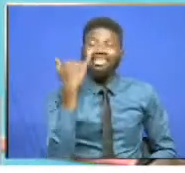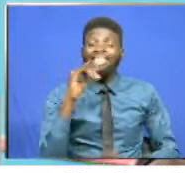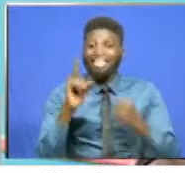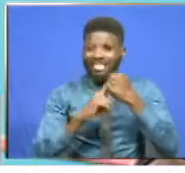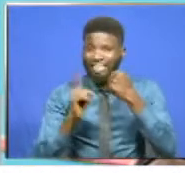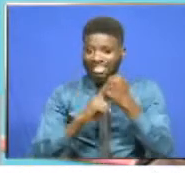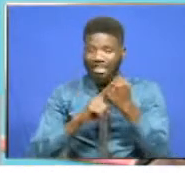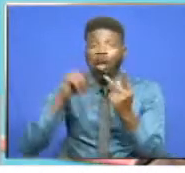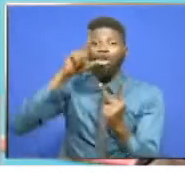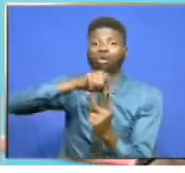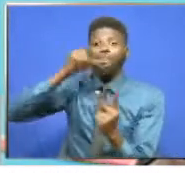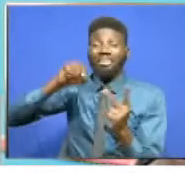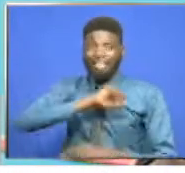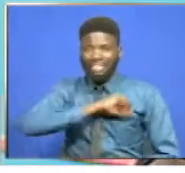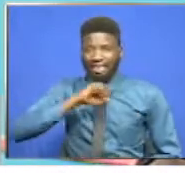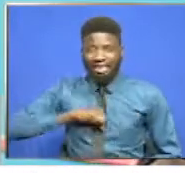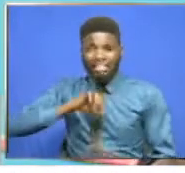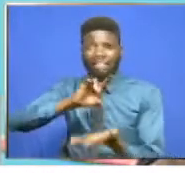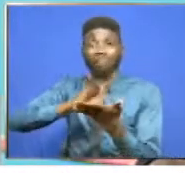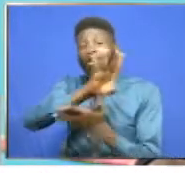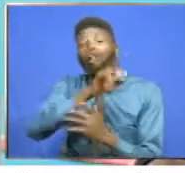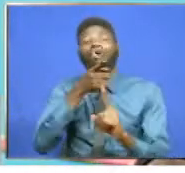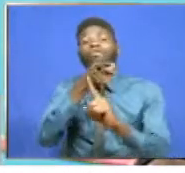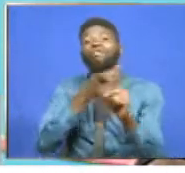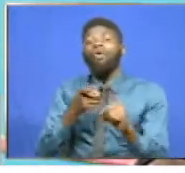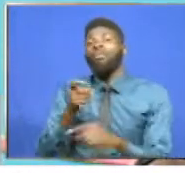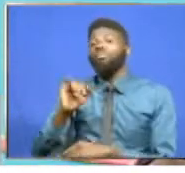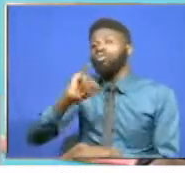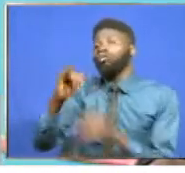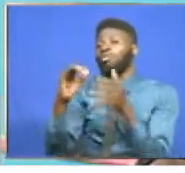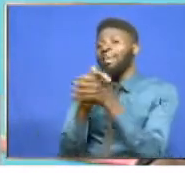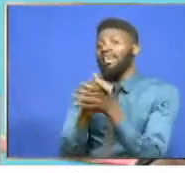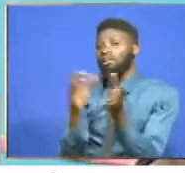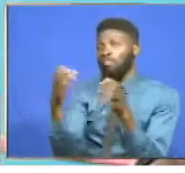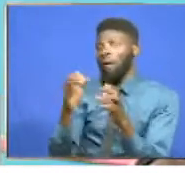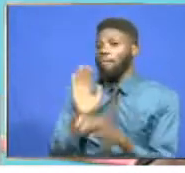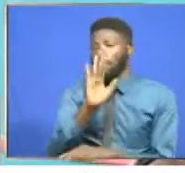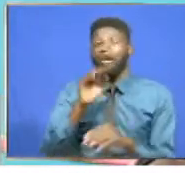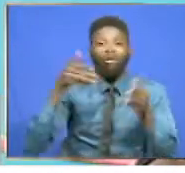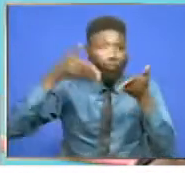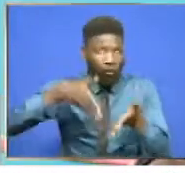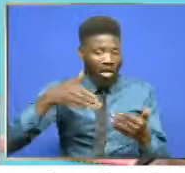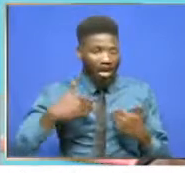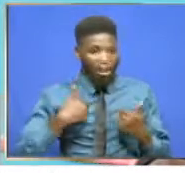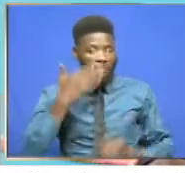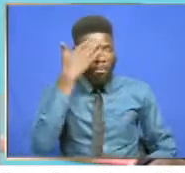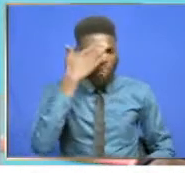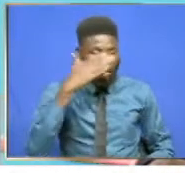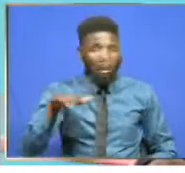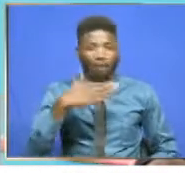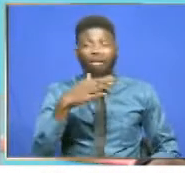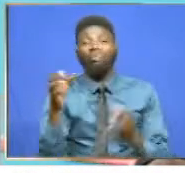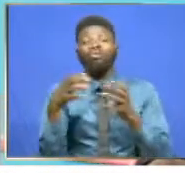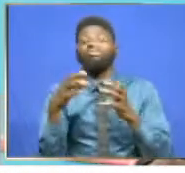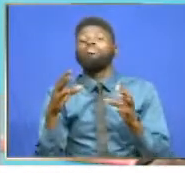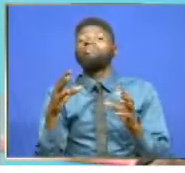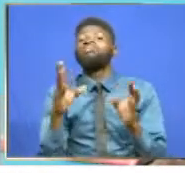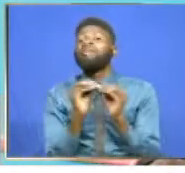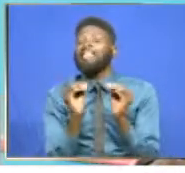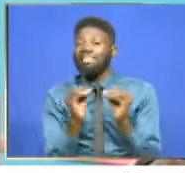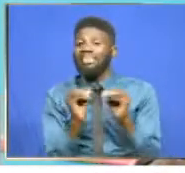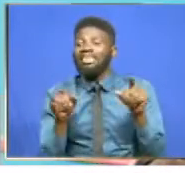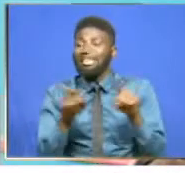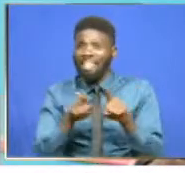were expelled from the party, yes, the Jubilee Party, yes, today there is a parliamentary group meeting by senators belonging still